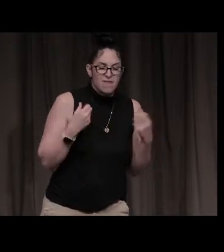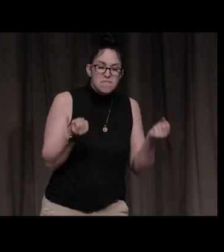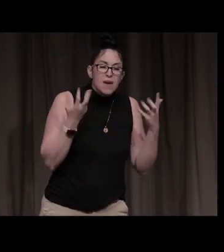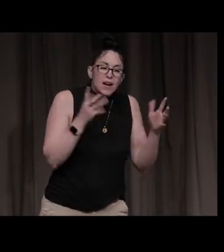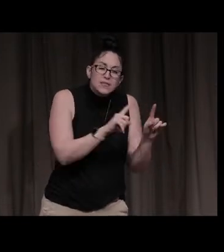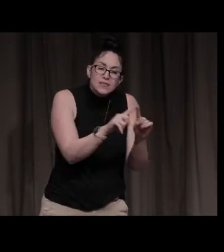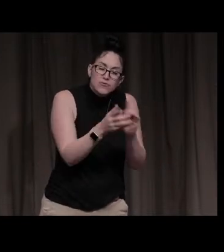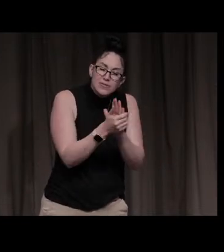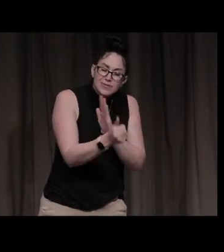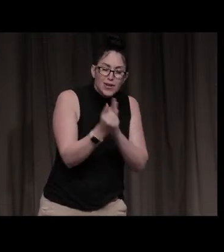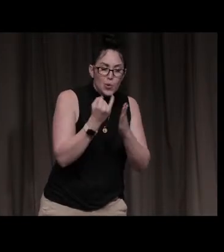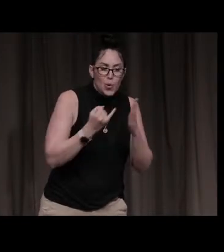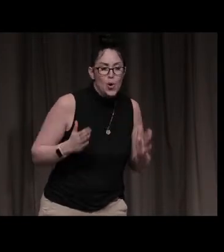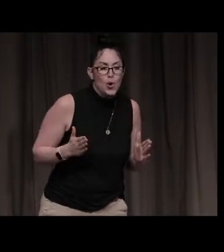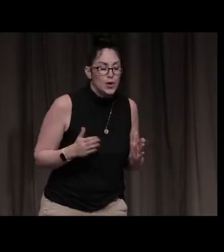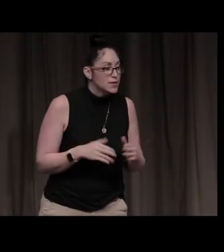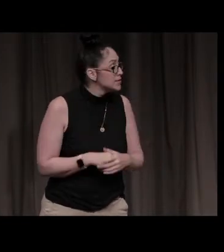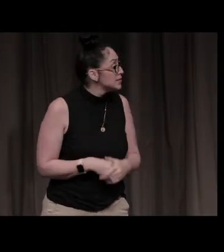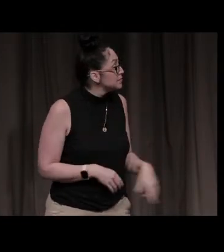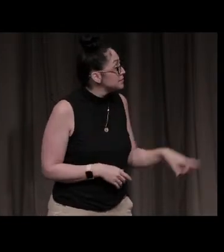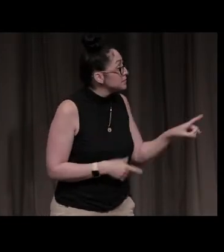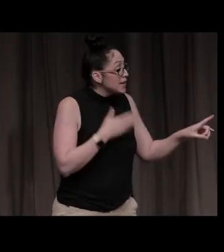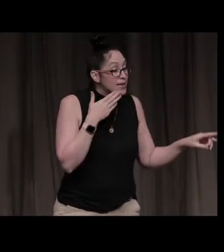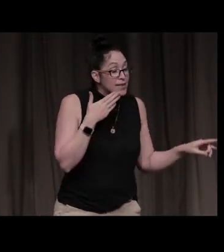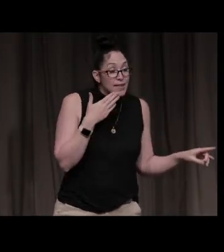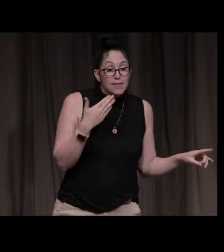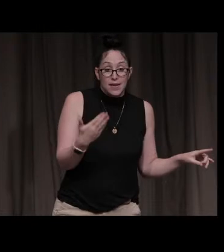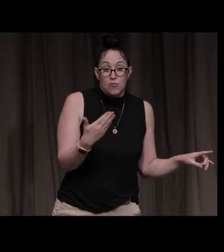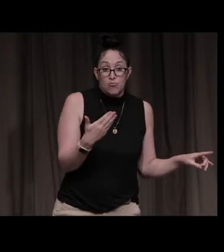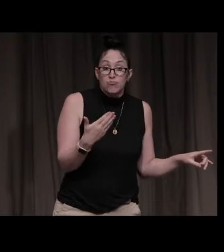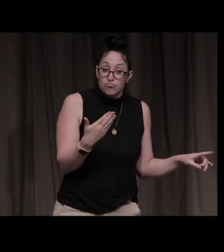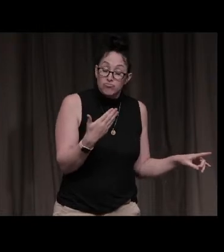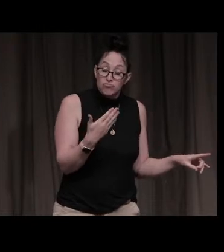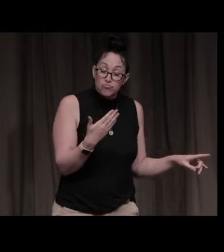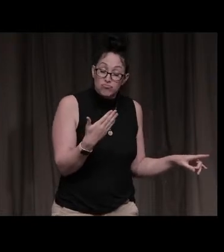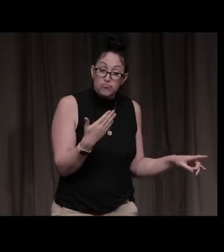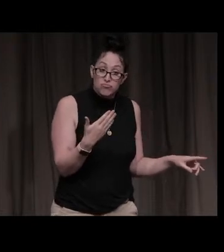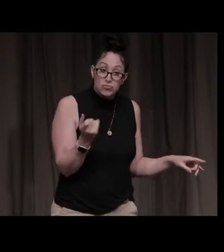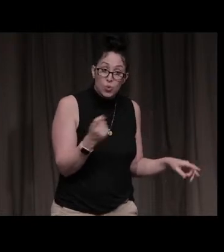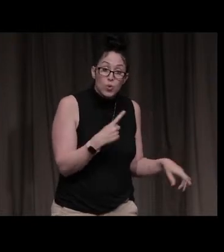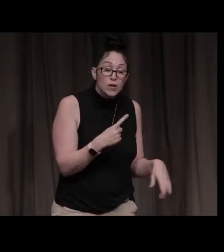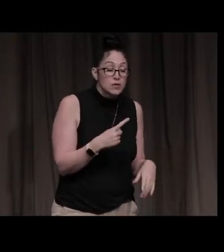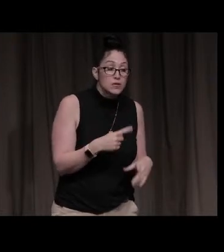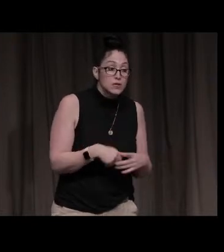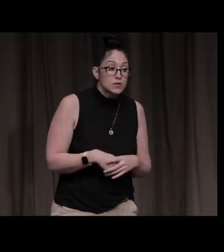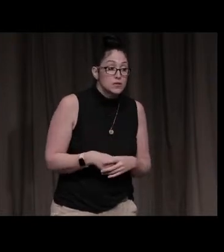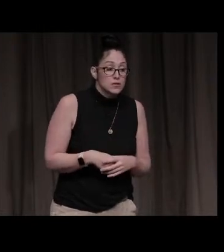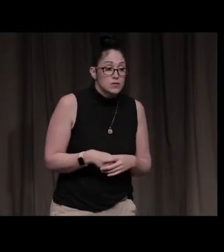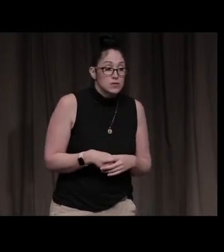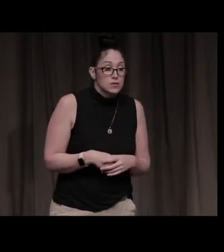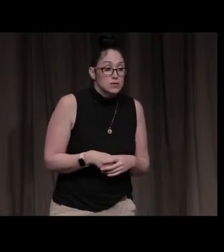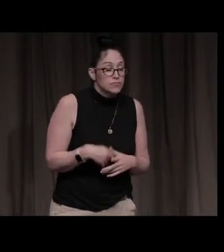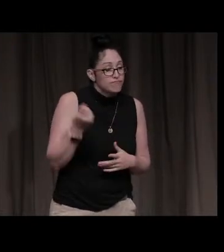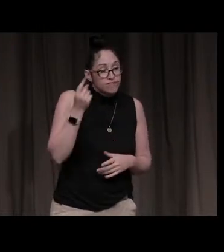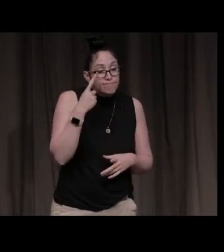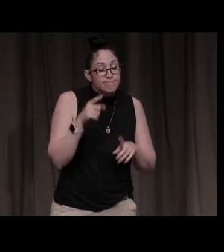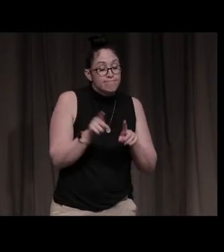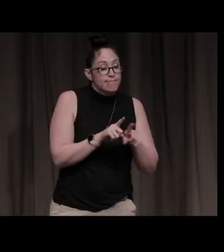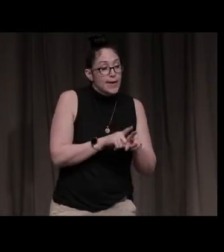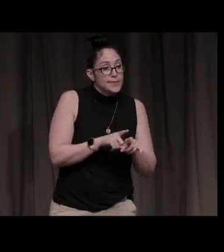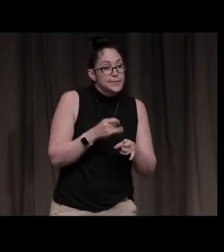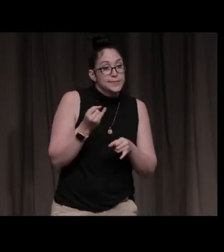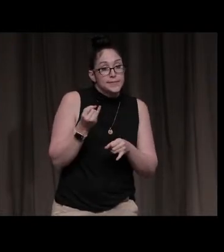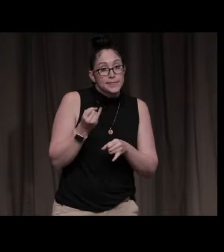artists. Thank you. That's a very good question, because I think, as institutions, I think the